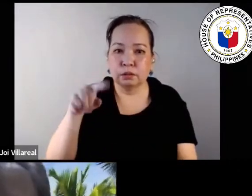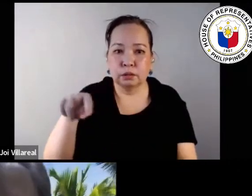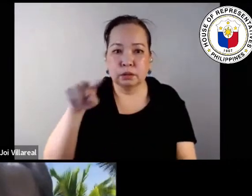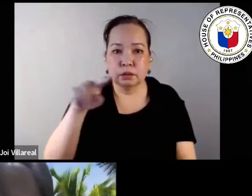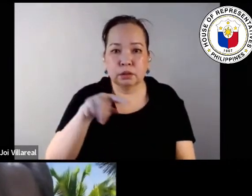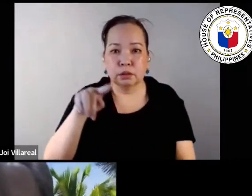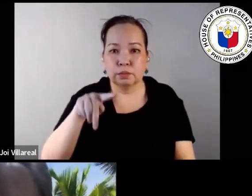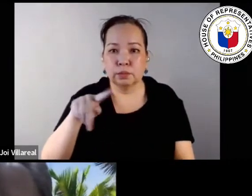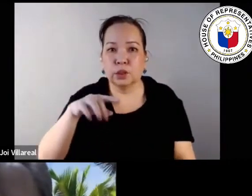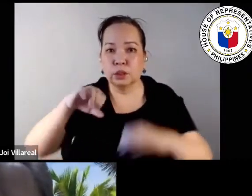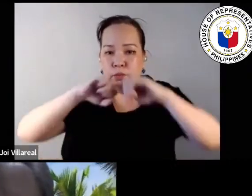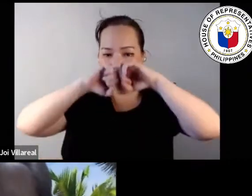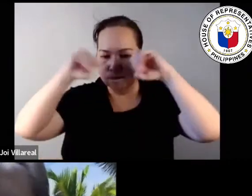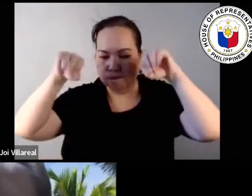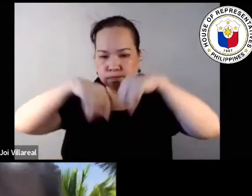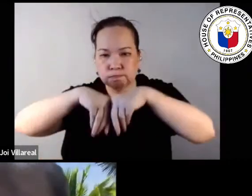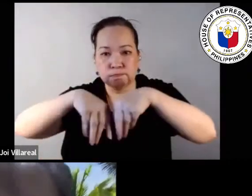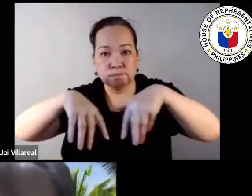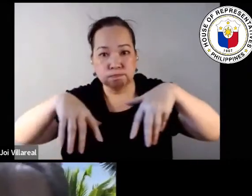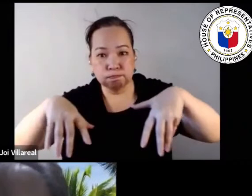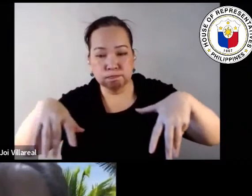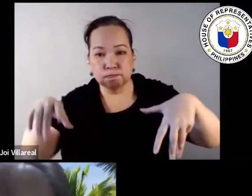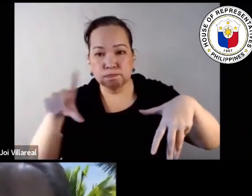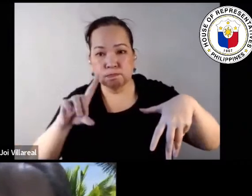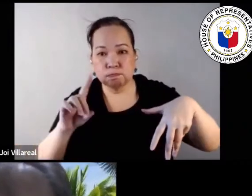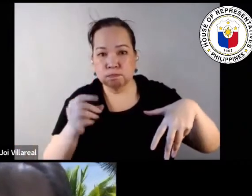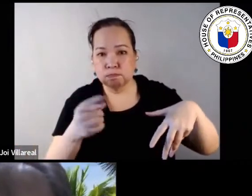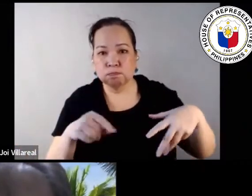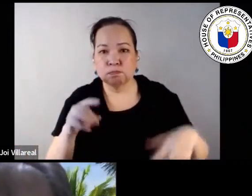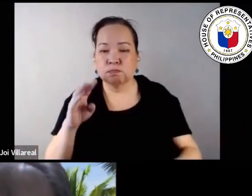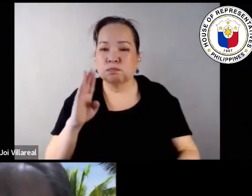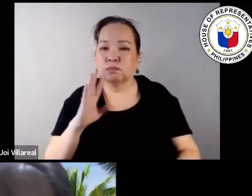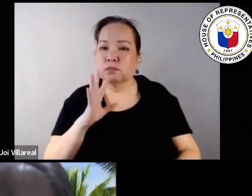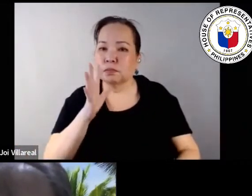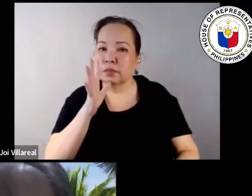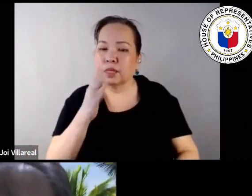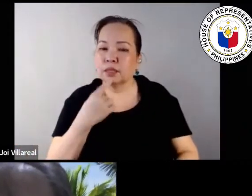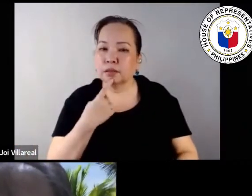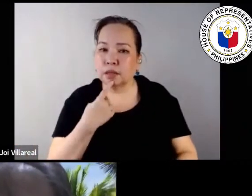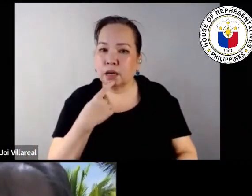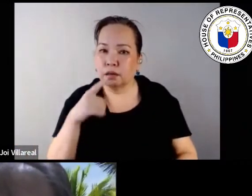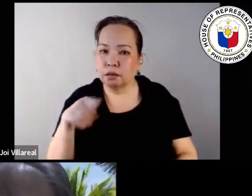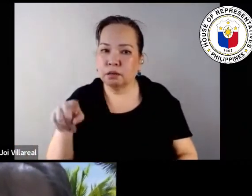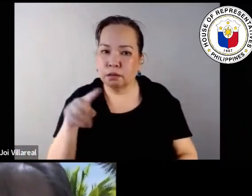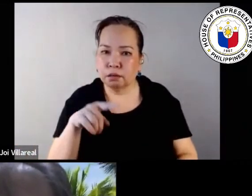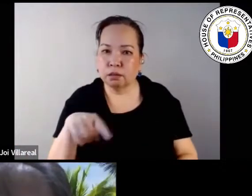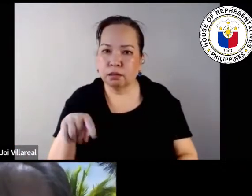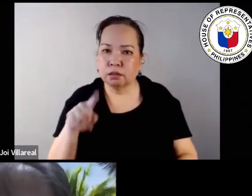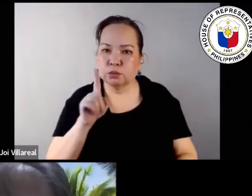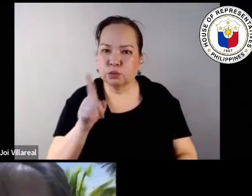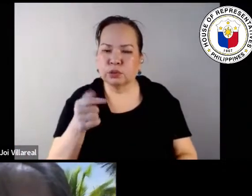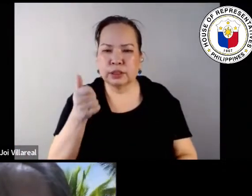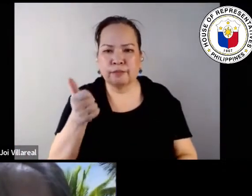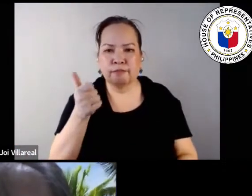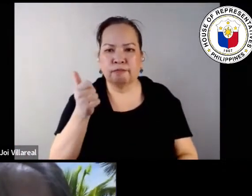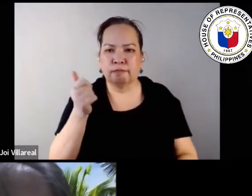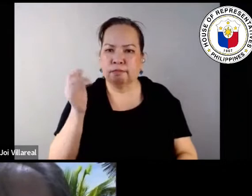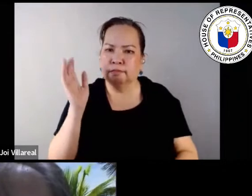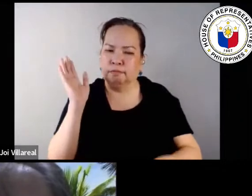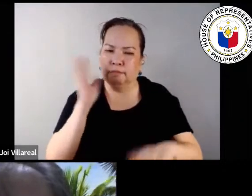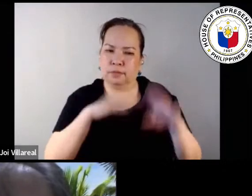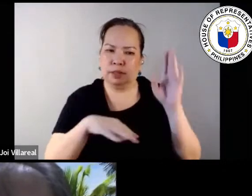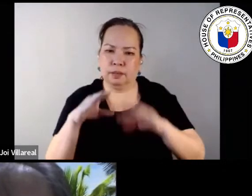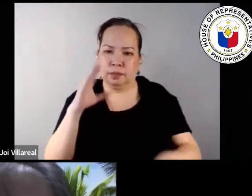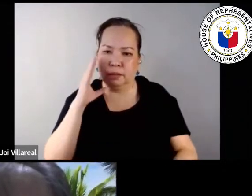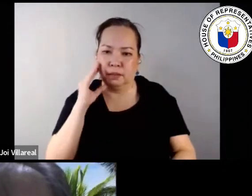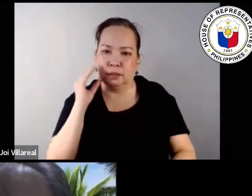are on the ground doing the implementation of this mother tongue, sila ang talagang nahihirapan dito. And they're the